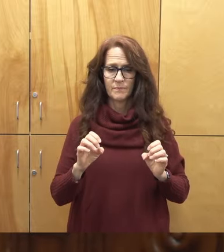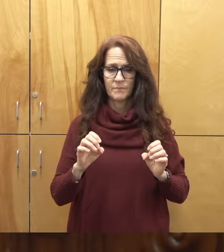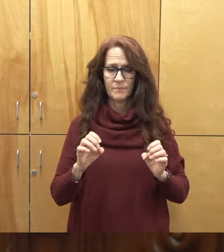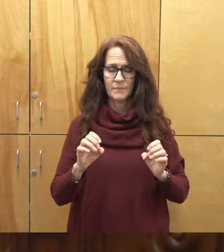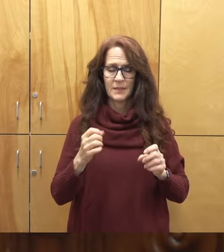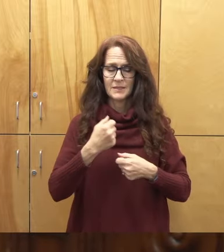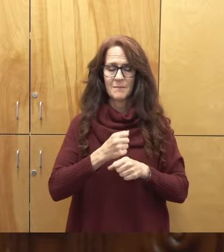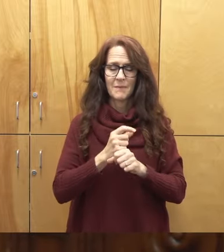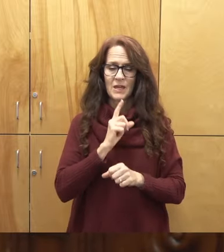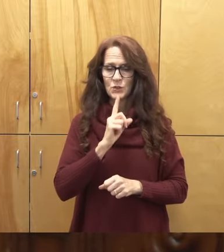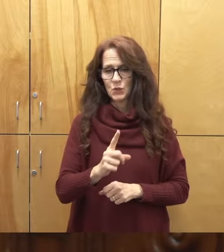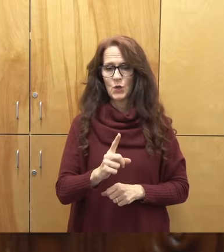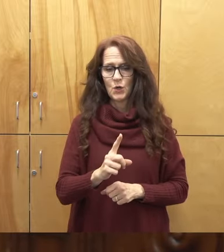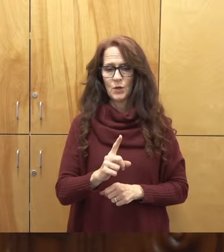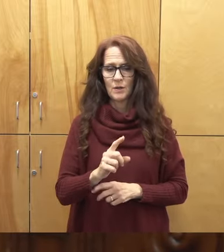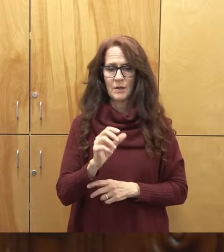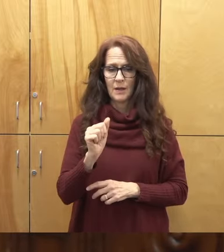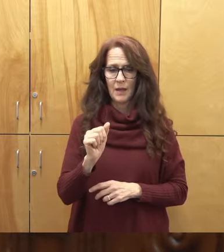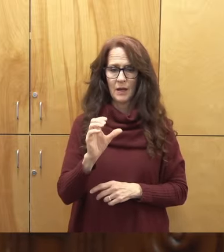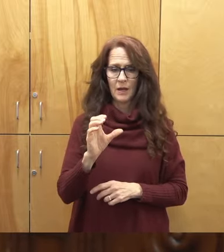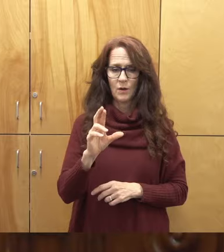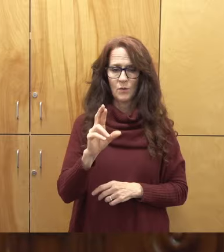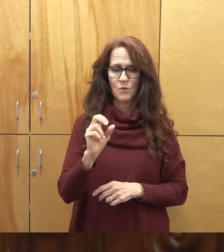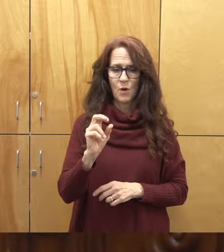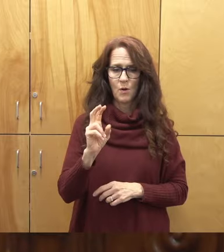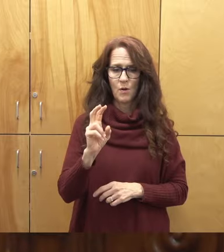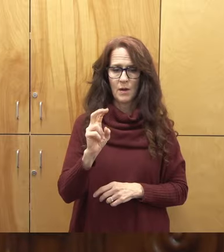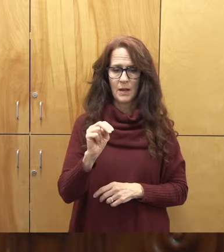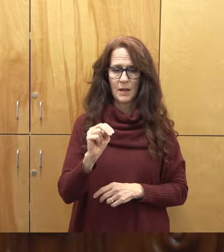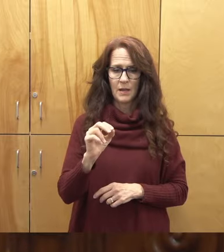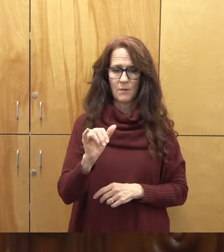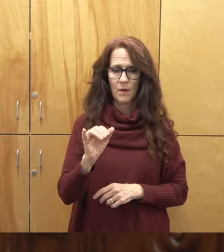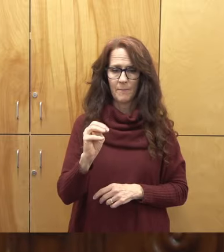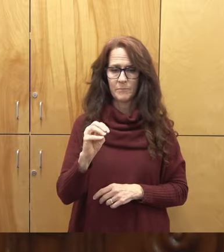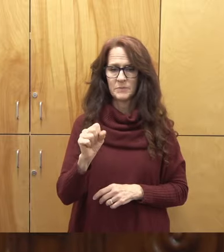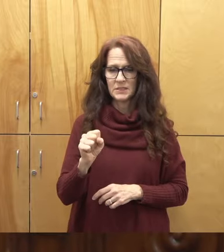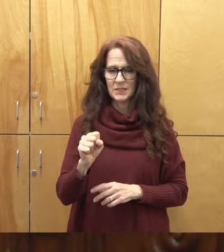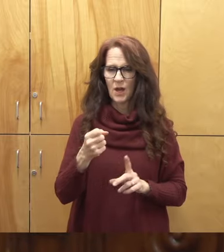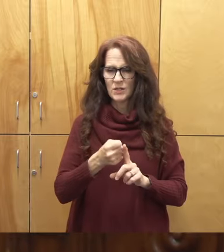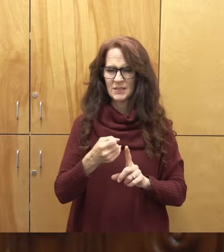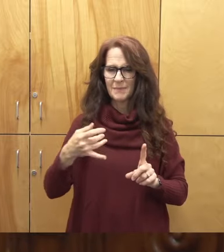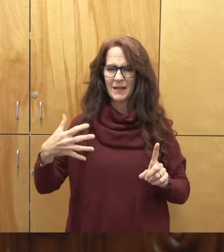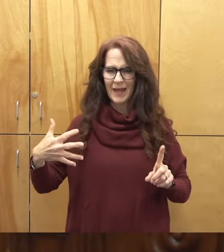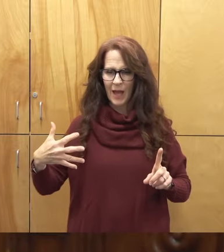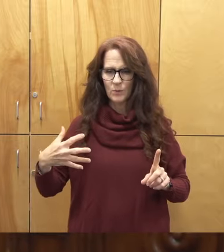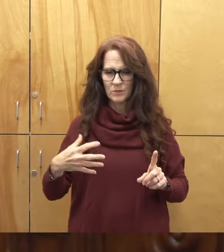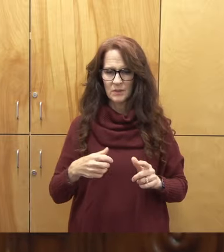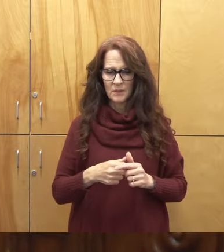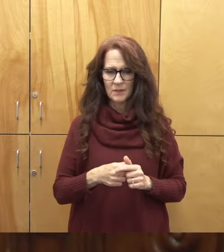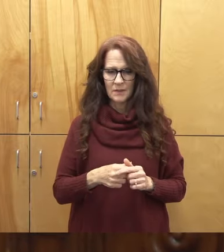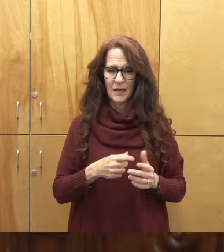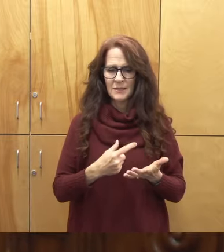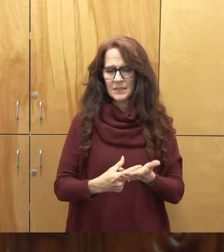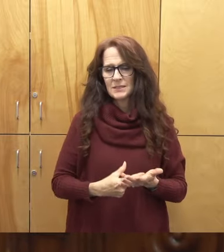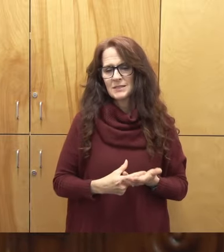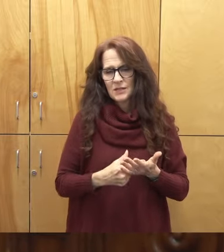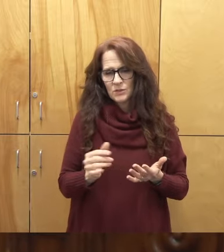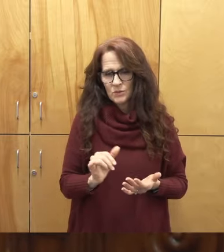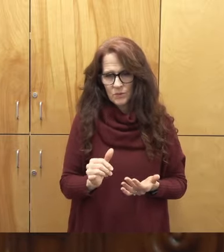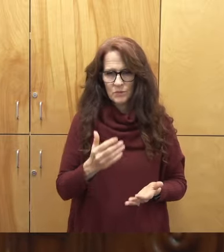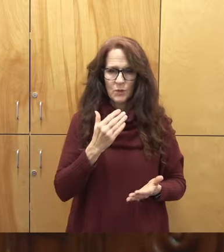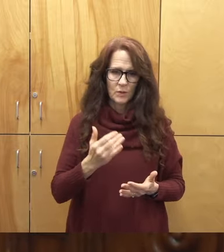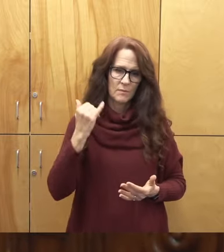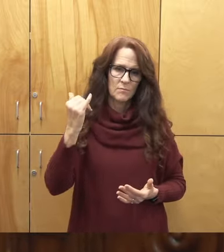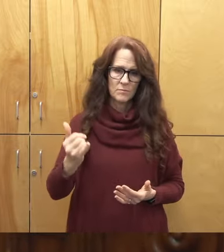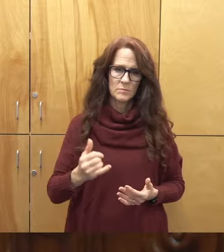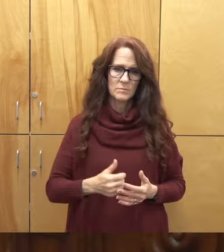to make sure that the acronyms are spelled out. And even when we're having these discussions, it's a good